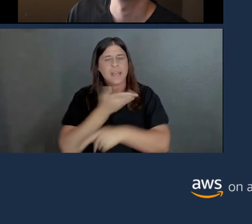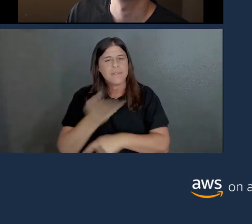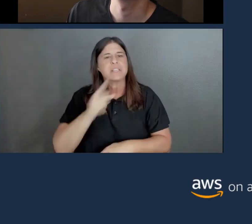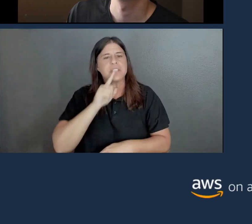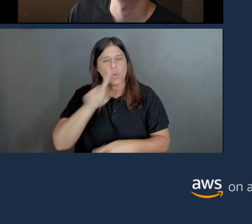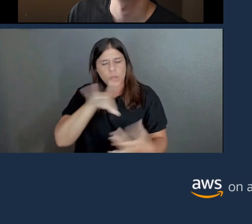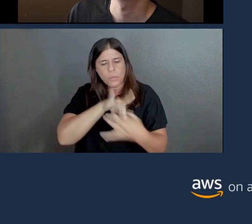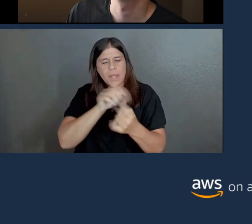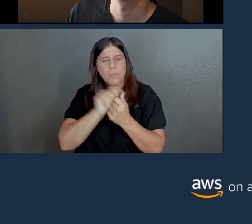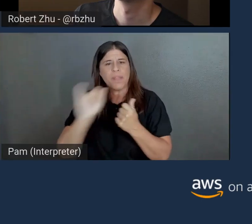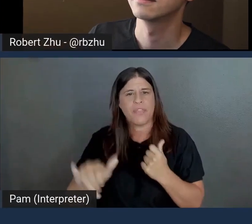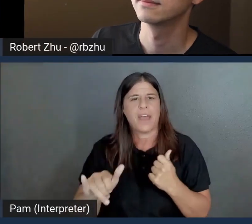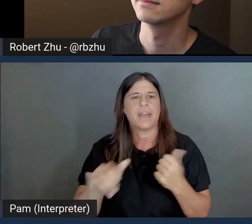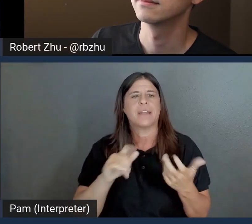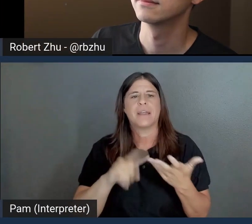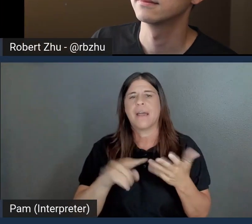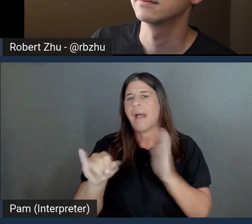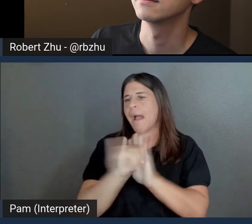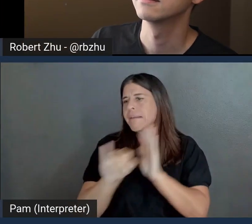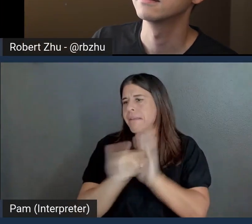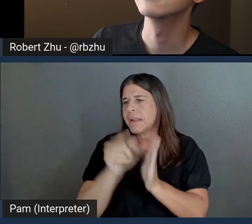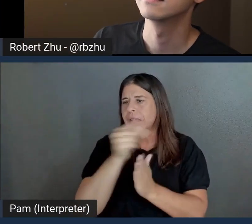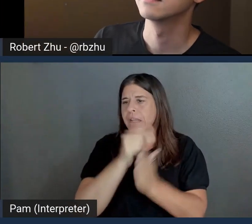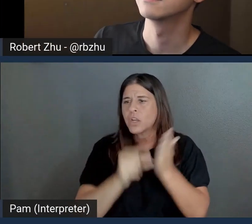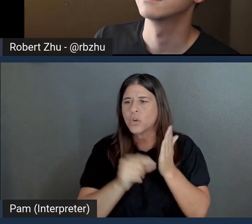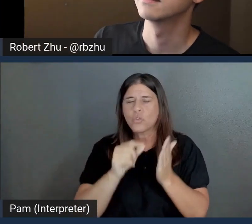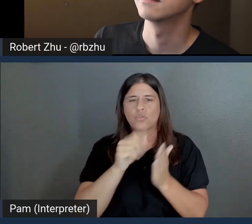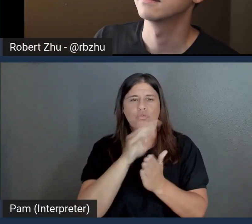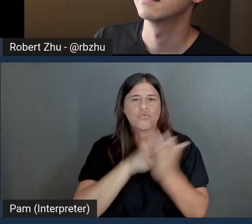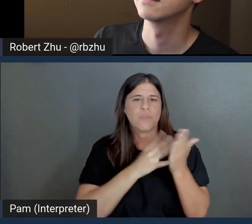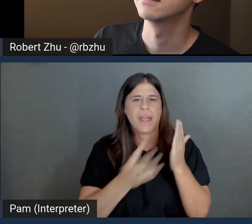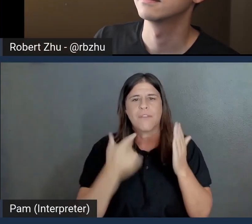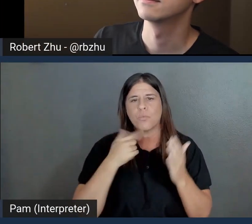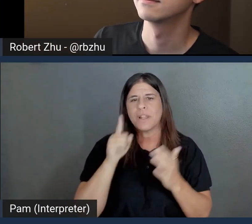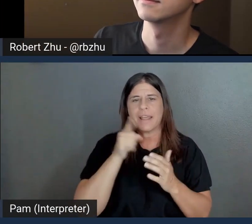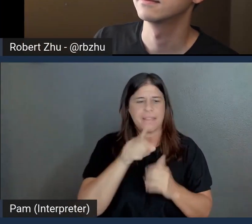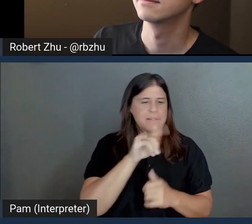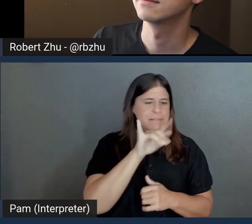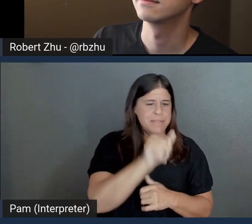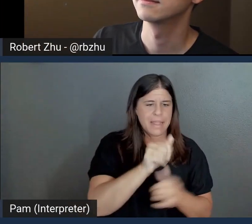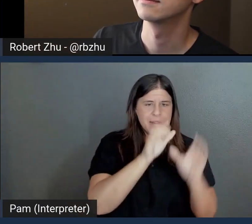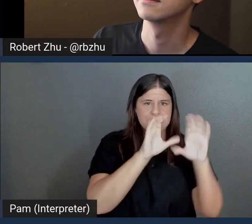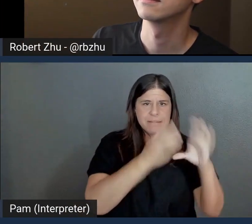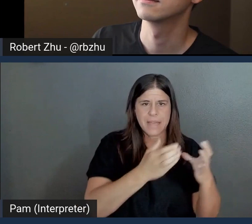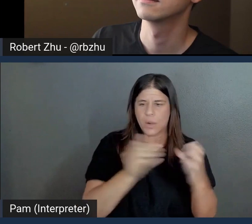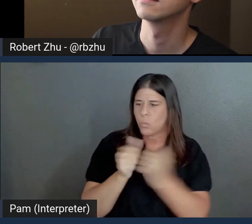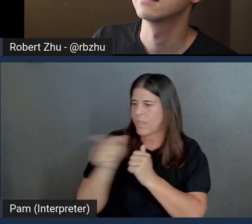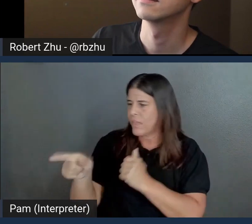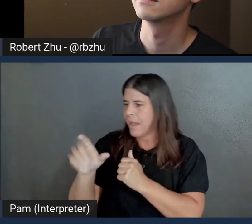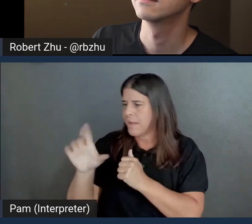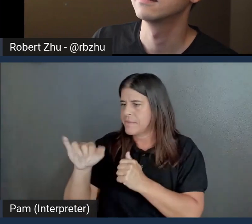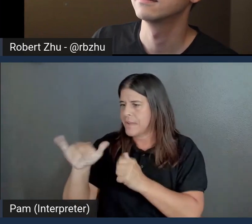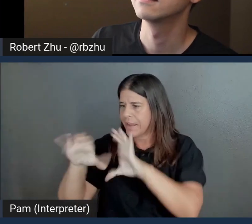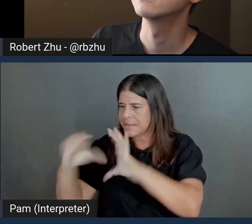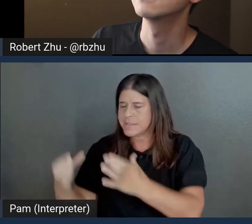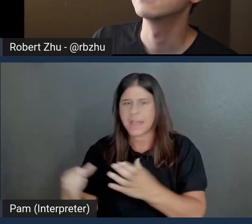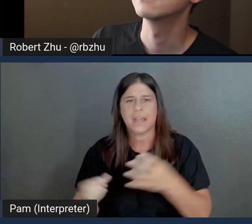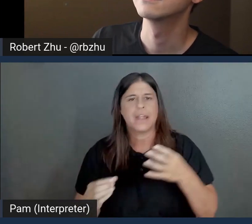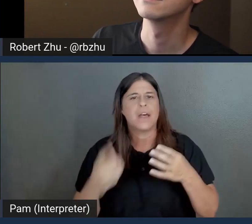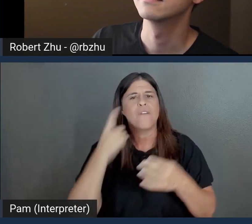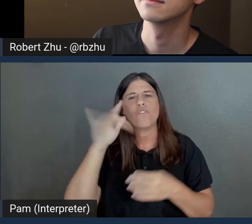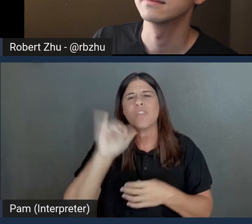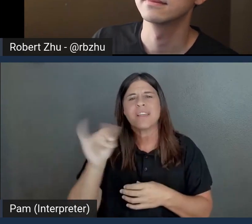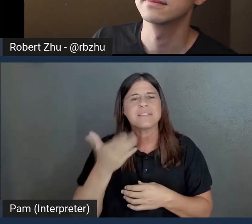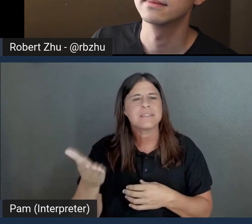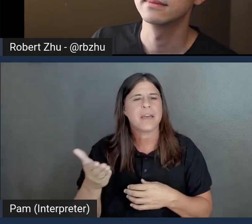that. Identity graphs are about connecting disparate data sets together, and for things like